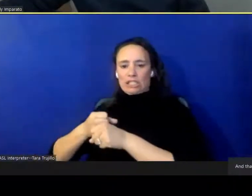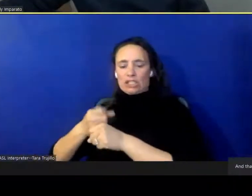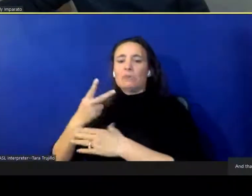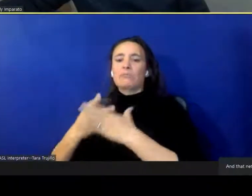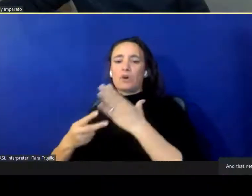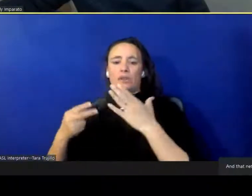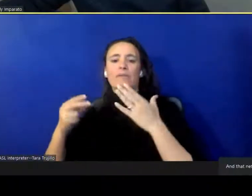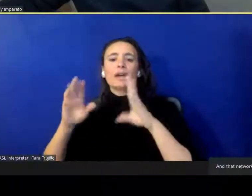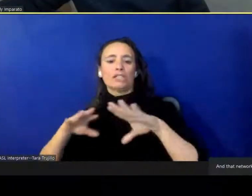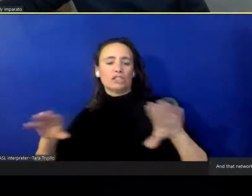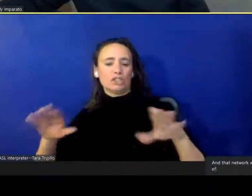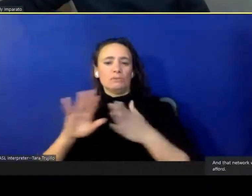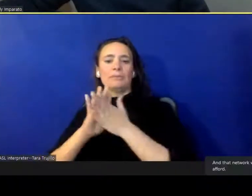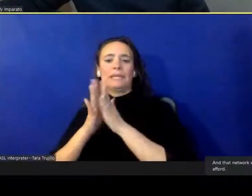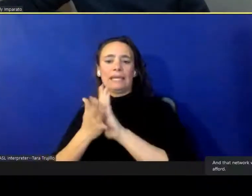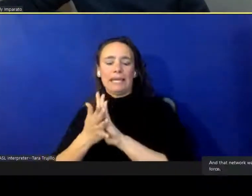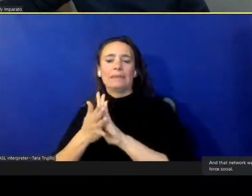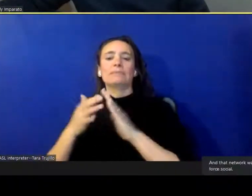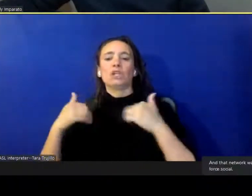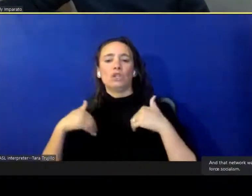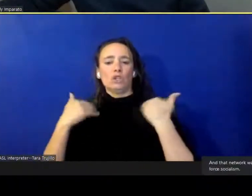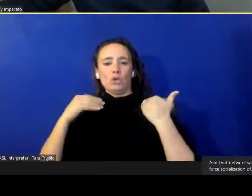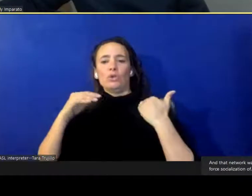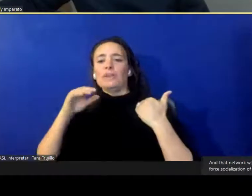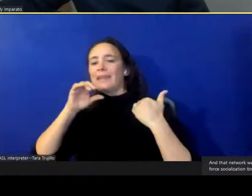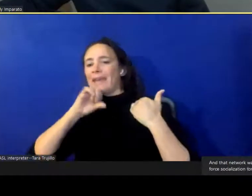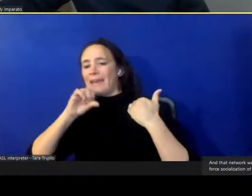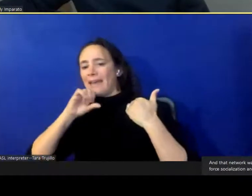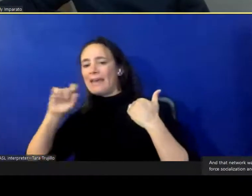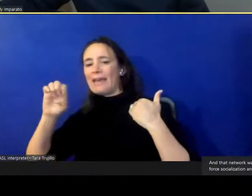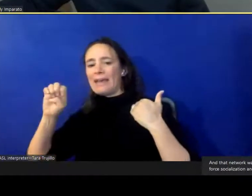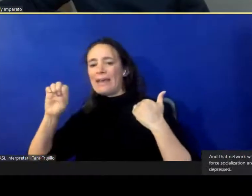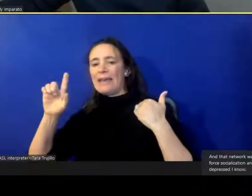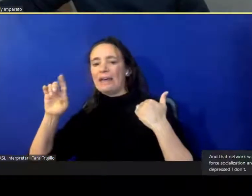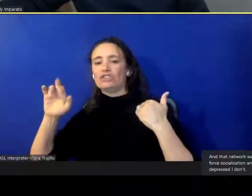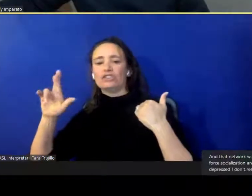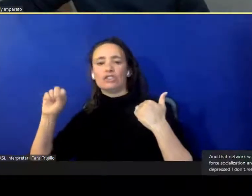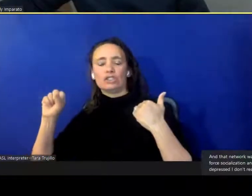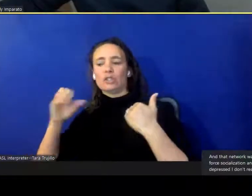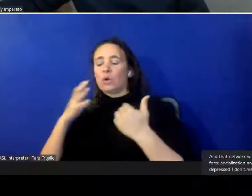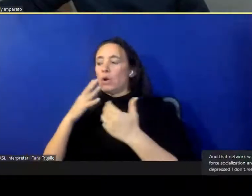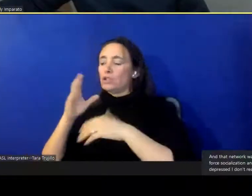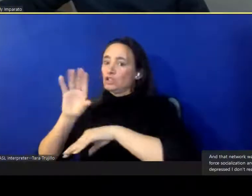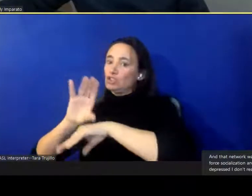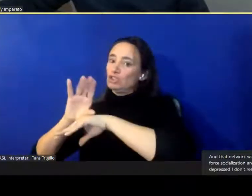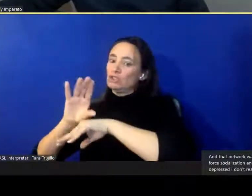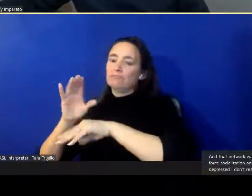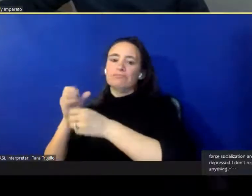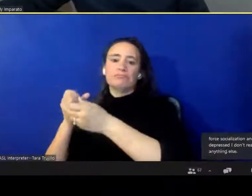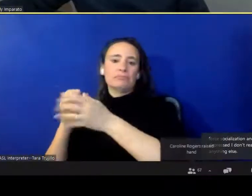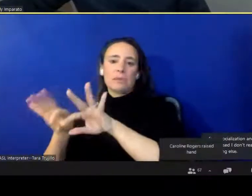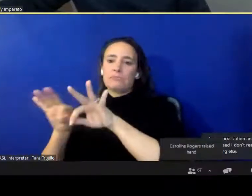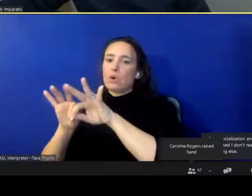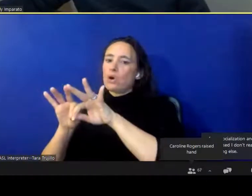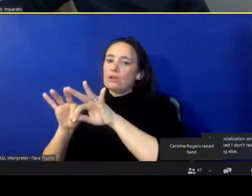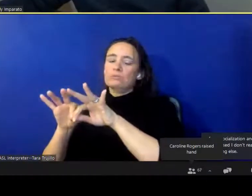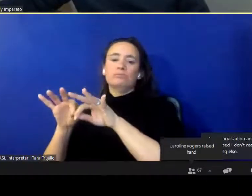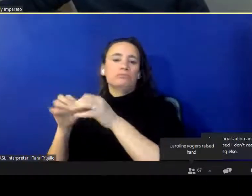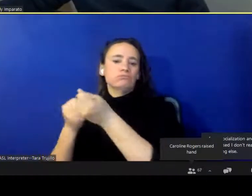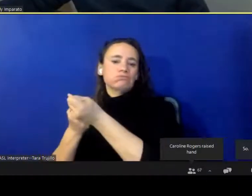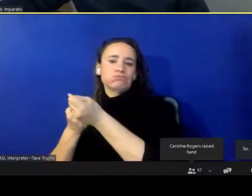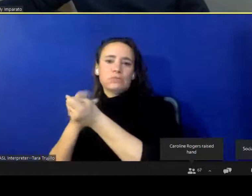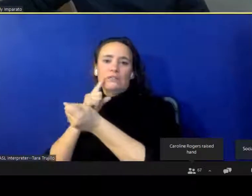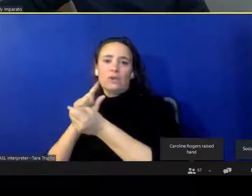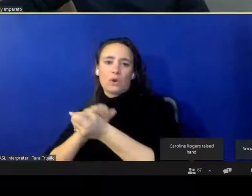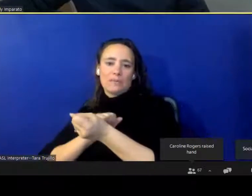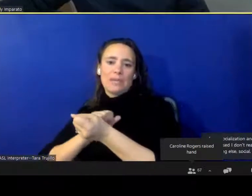really important kind of forced socialization for me. When I'm depressed, I don't really want to go to church or anything else